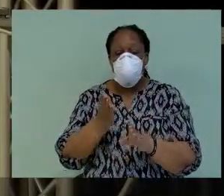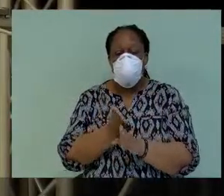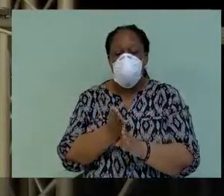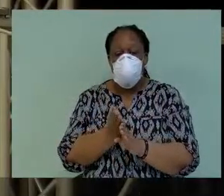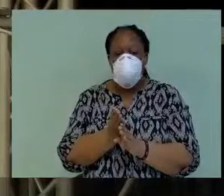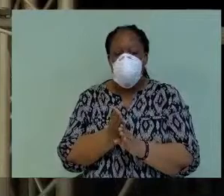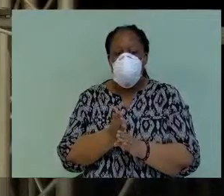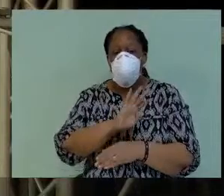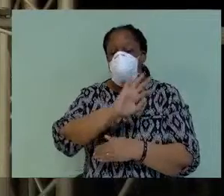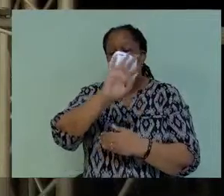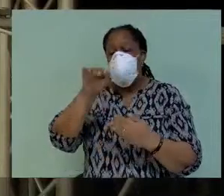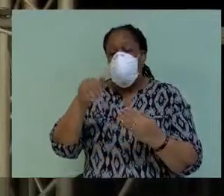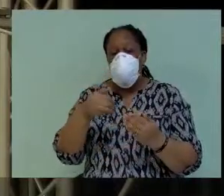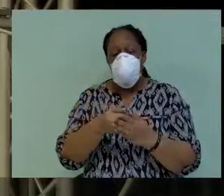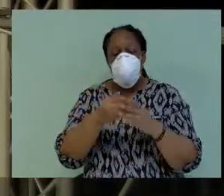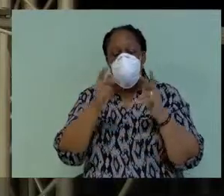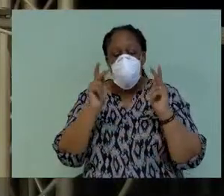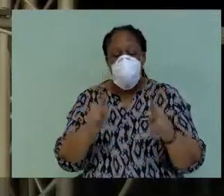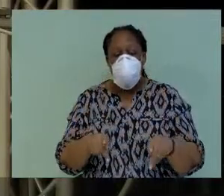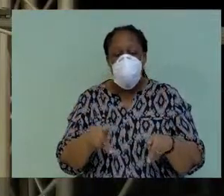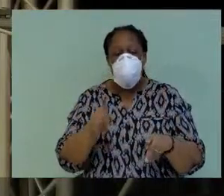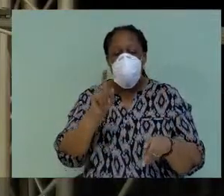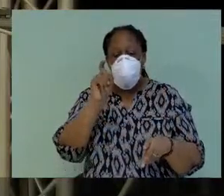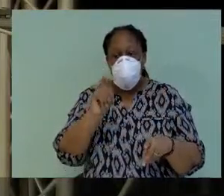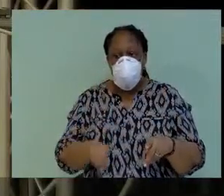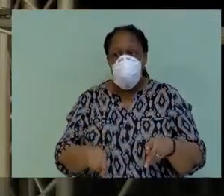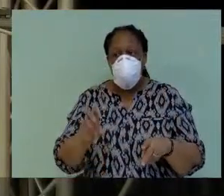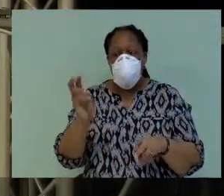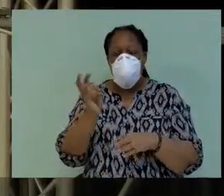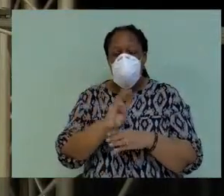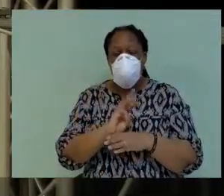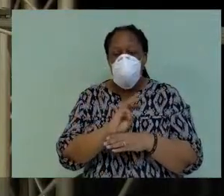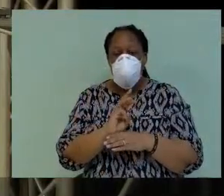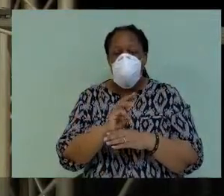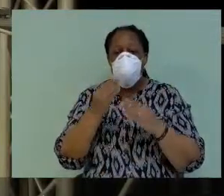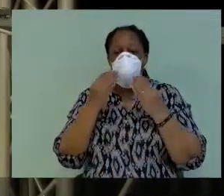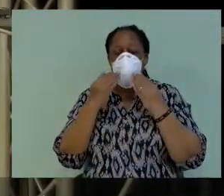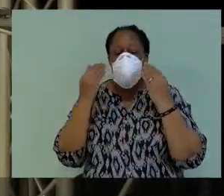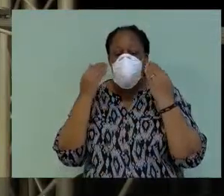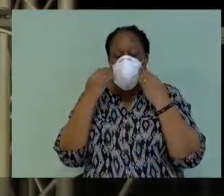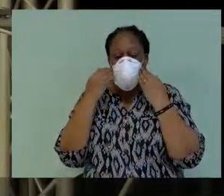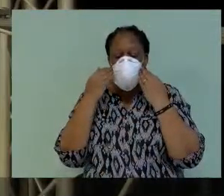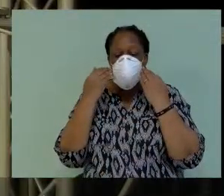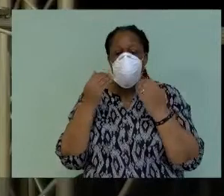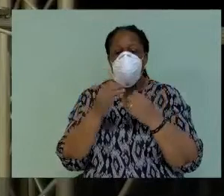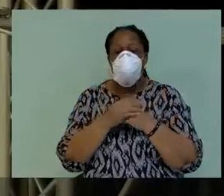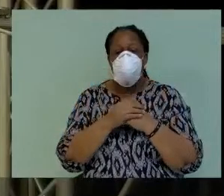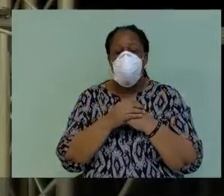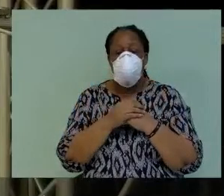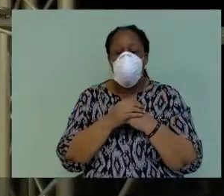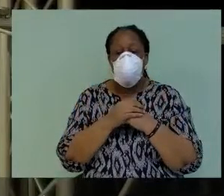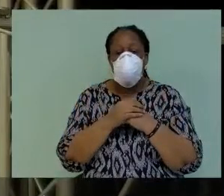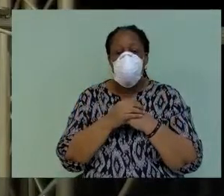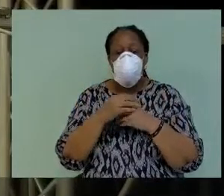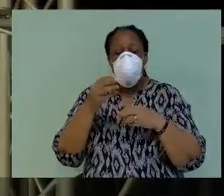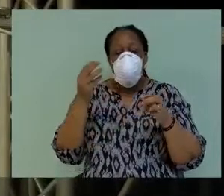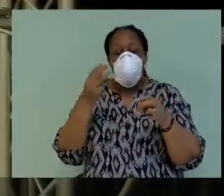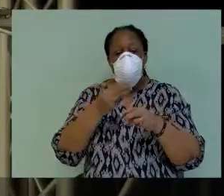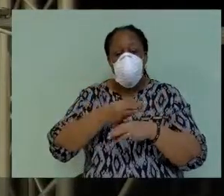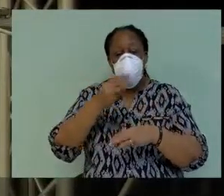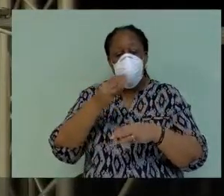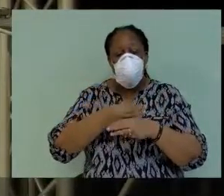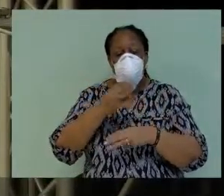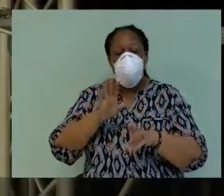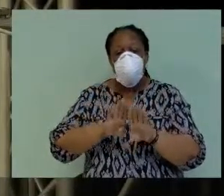all persons wear a mask at all times pursuant to regulation 15. Windows remain open